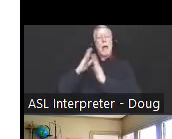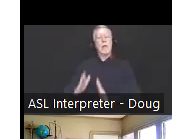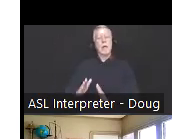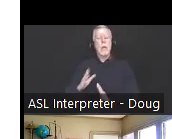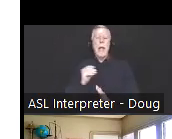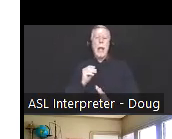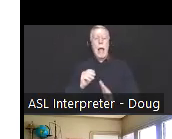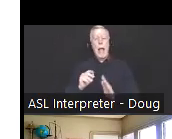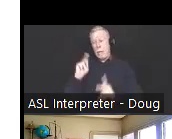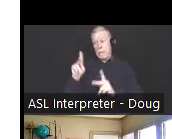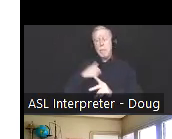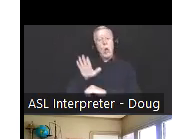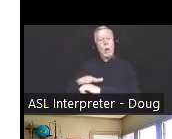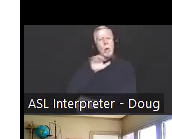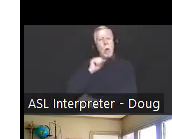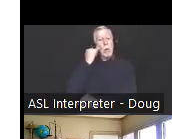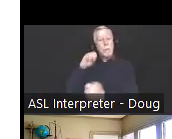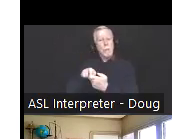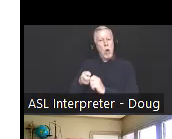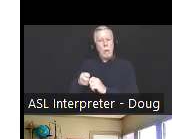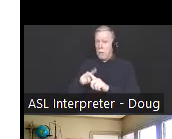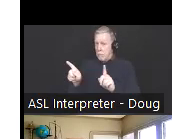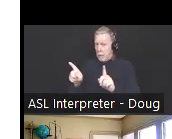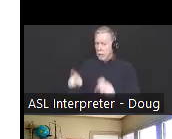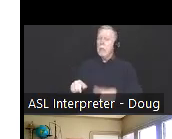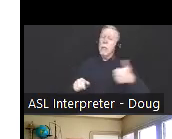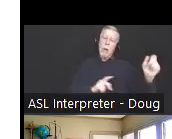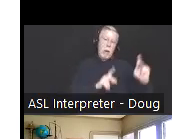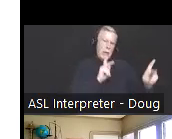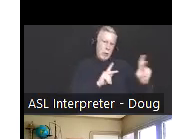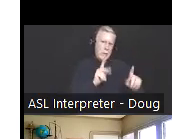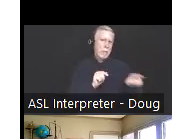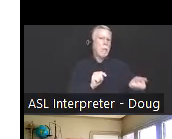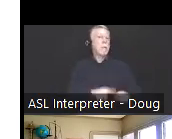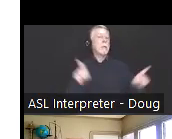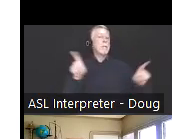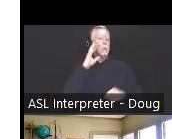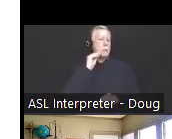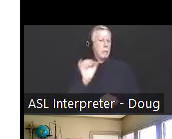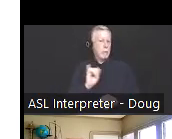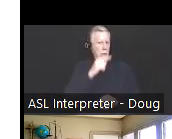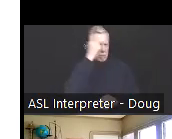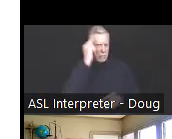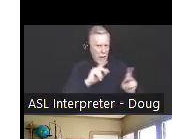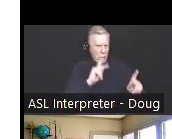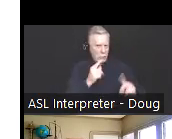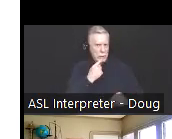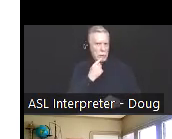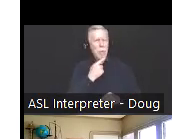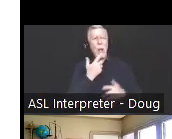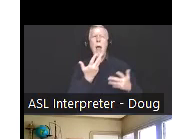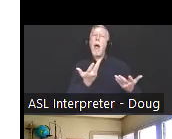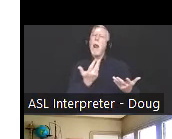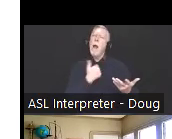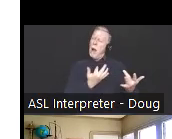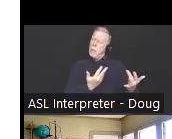call when there's a problem. But you've got other people with different experiences, like black folks, who are saying, well, let me wait a minute. Are